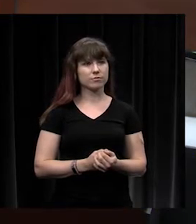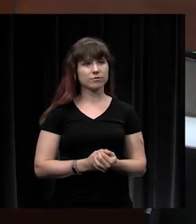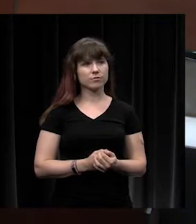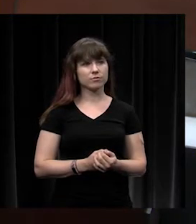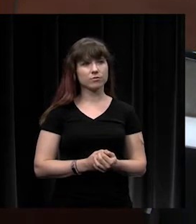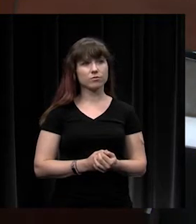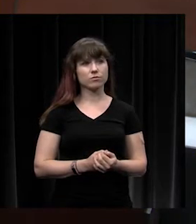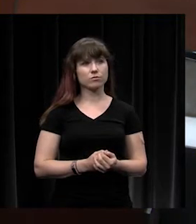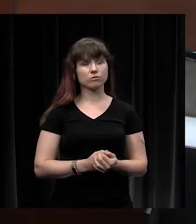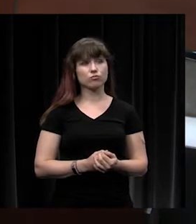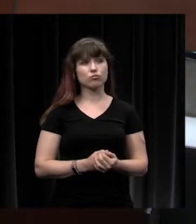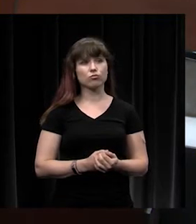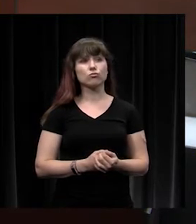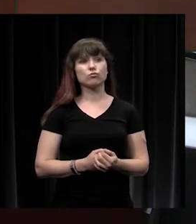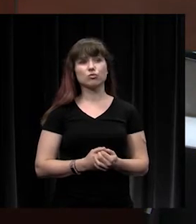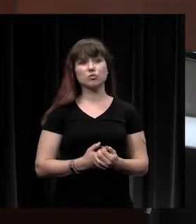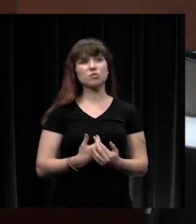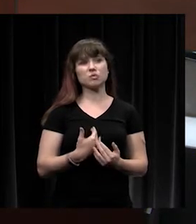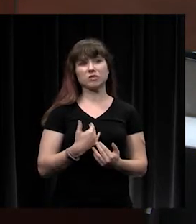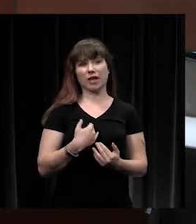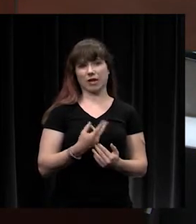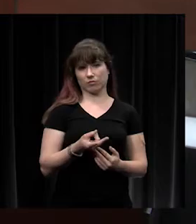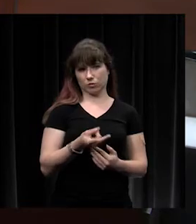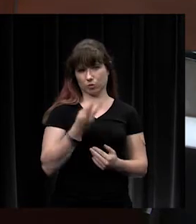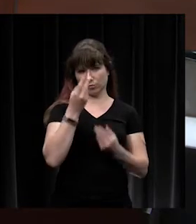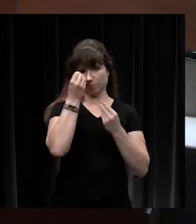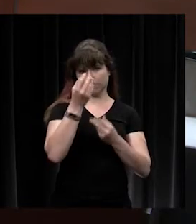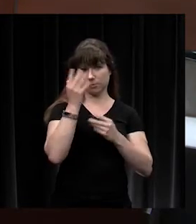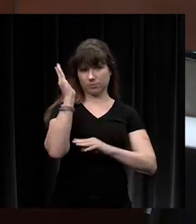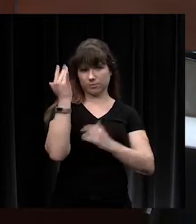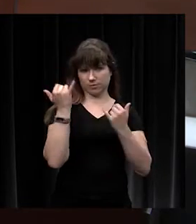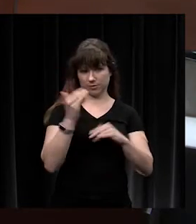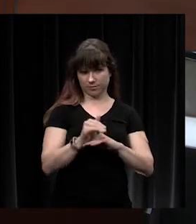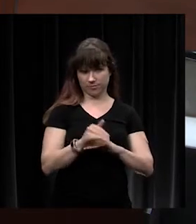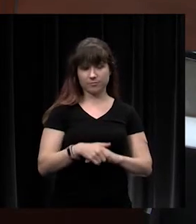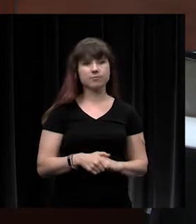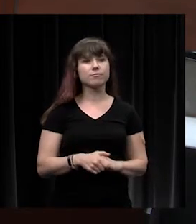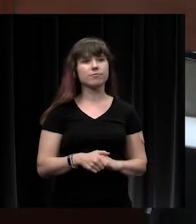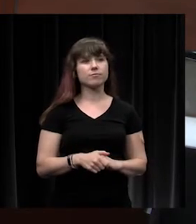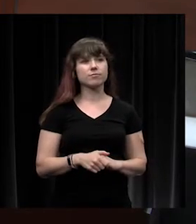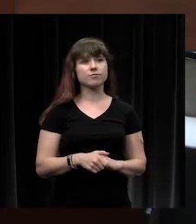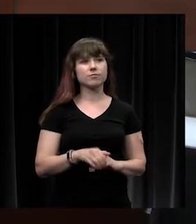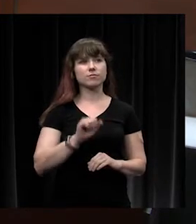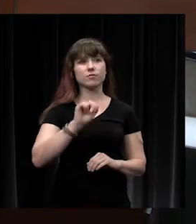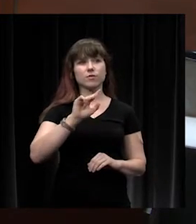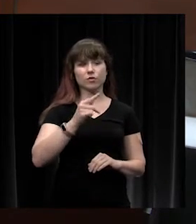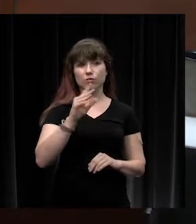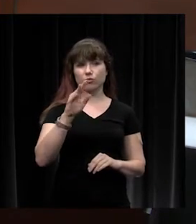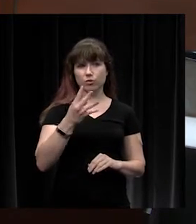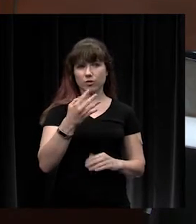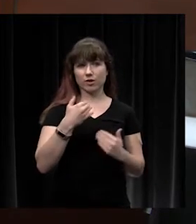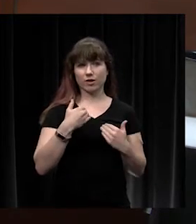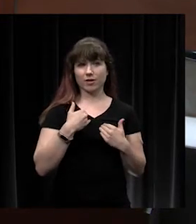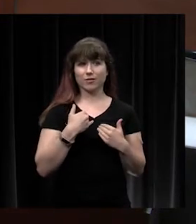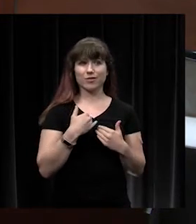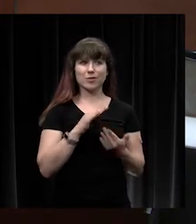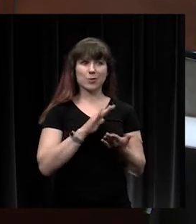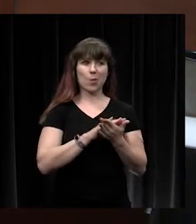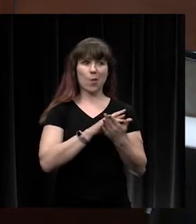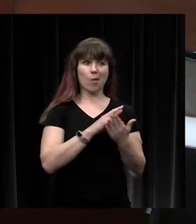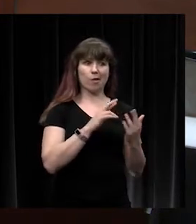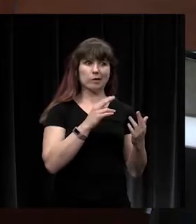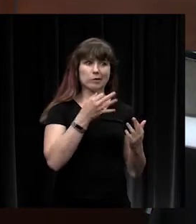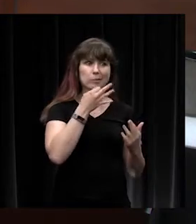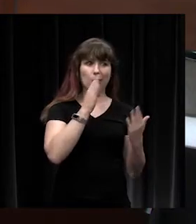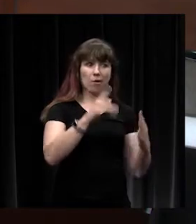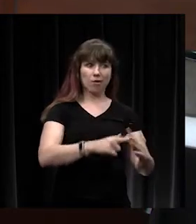So we do have a couple of information presentations tonight. August 4th, we've got school getting ready to start up here, what,